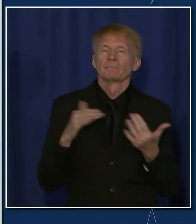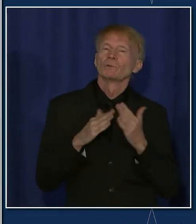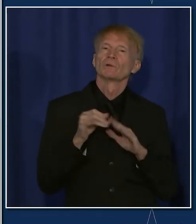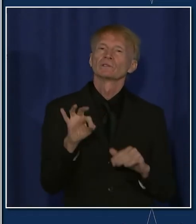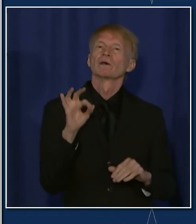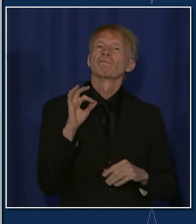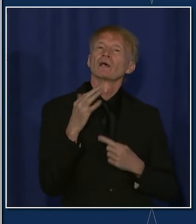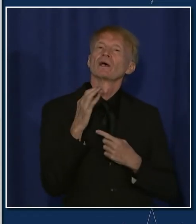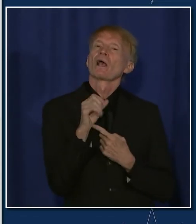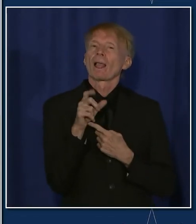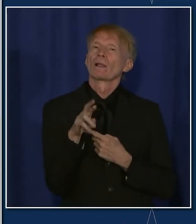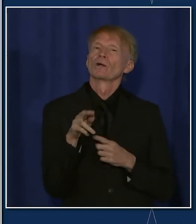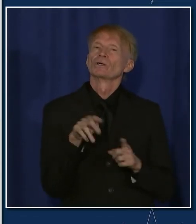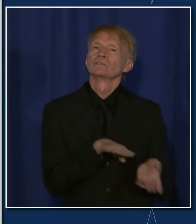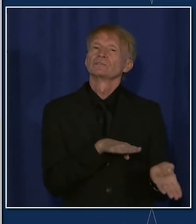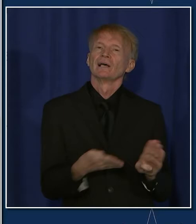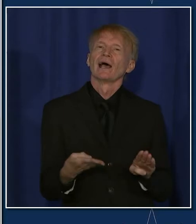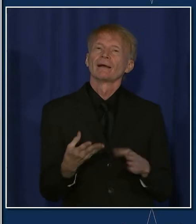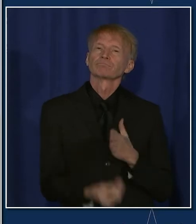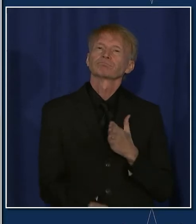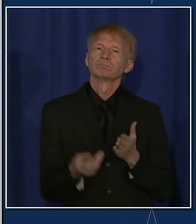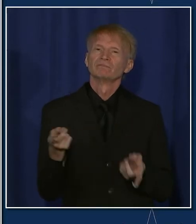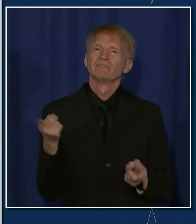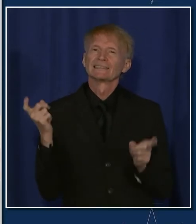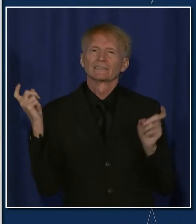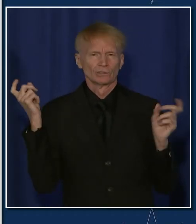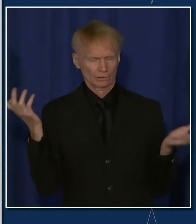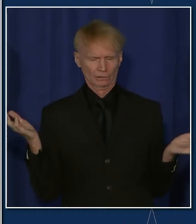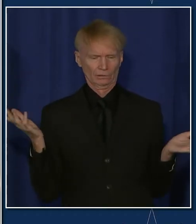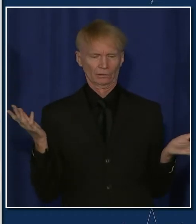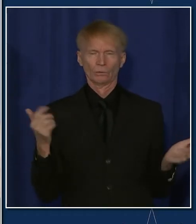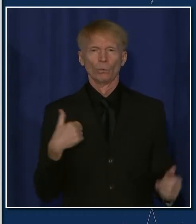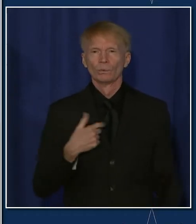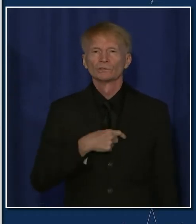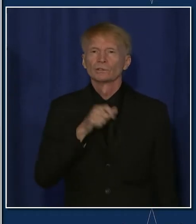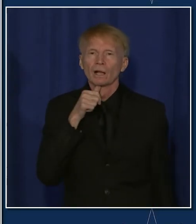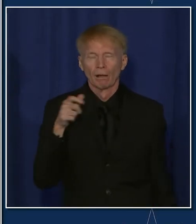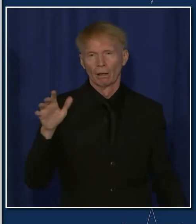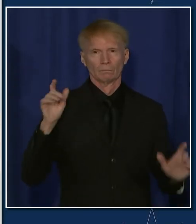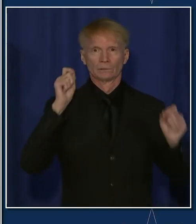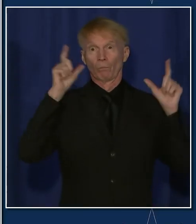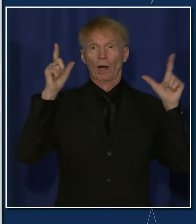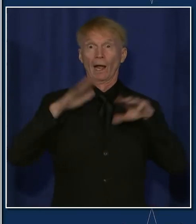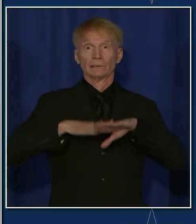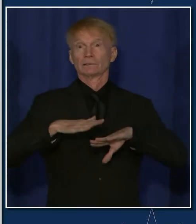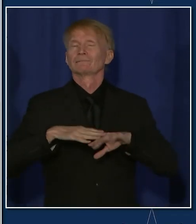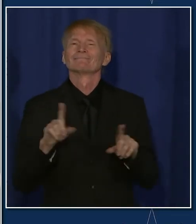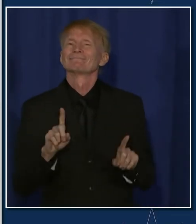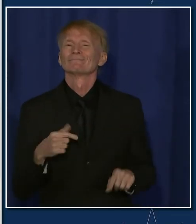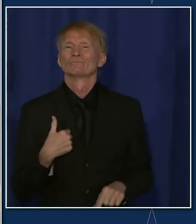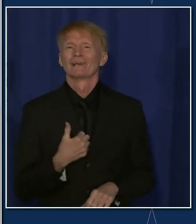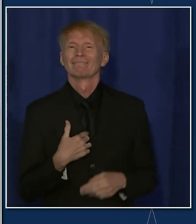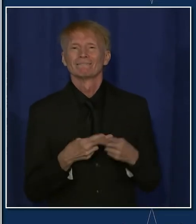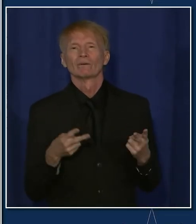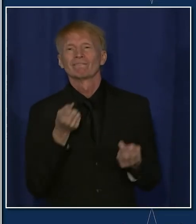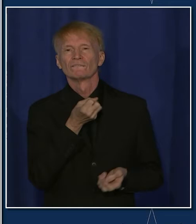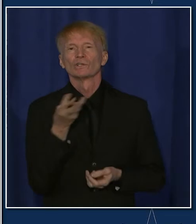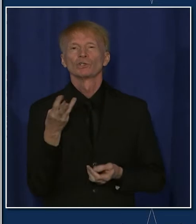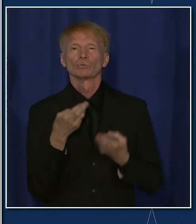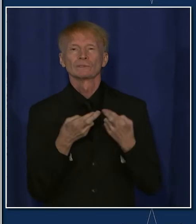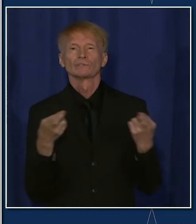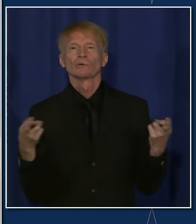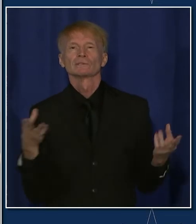color are dying faster. We should not have been surprised. We have very few resources, and